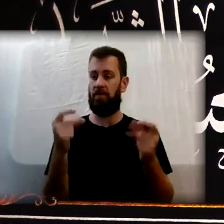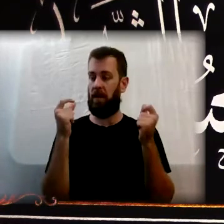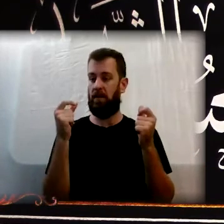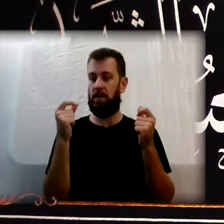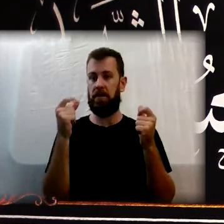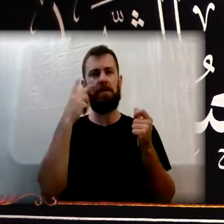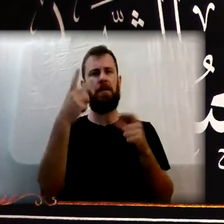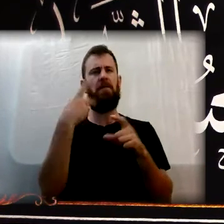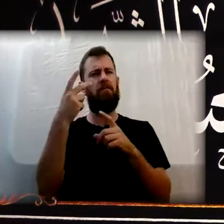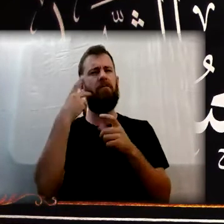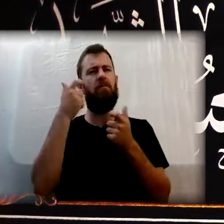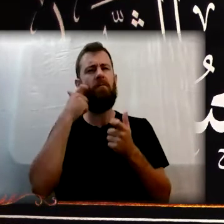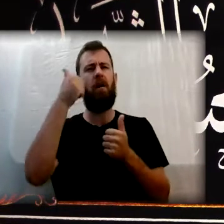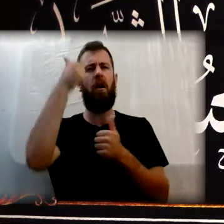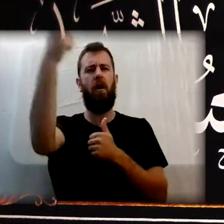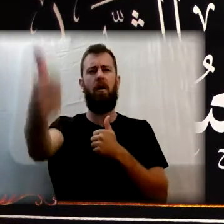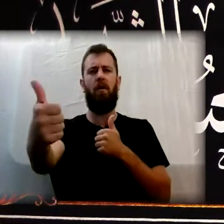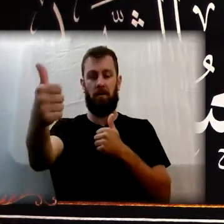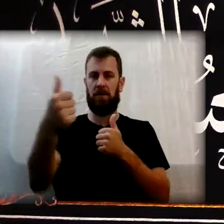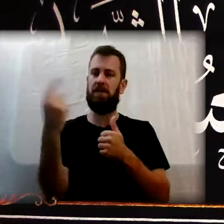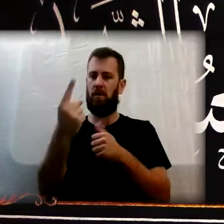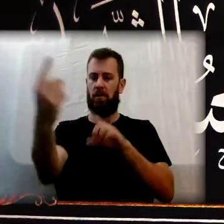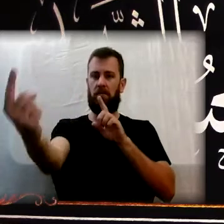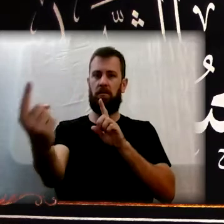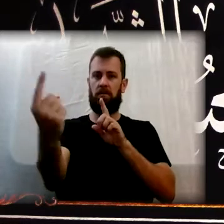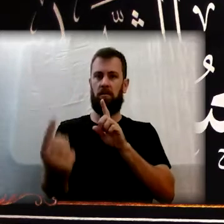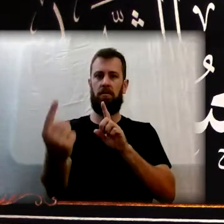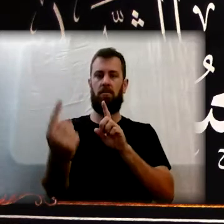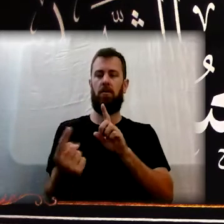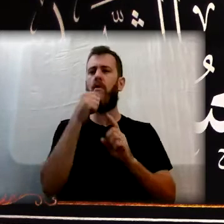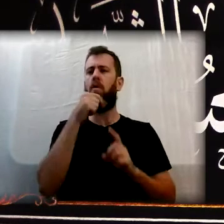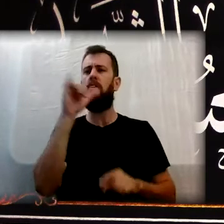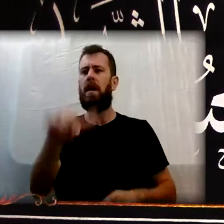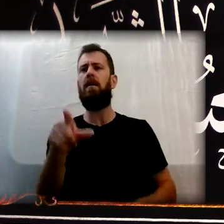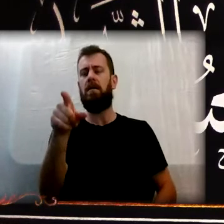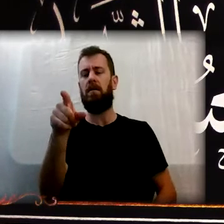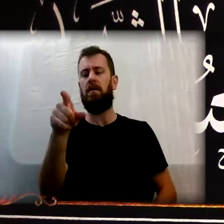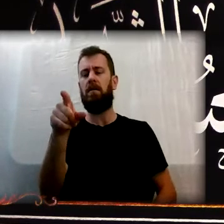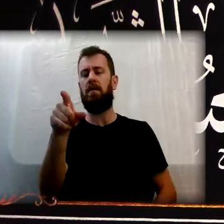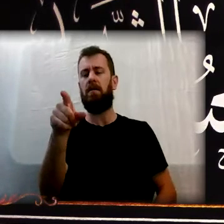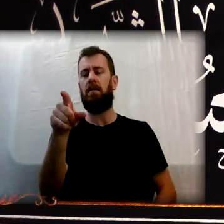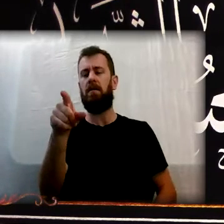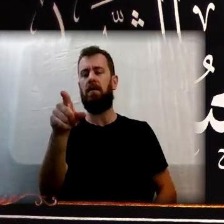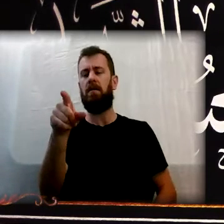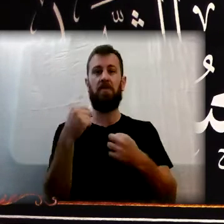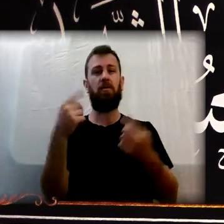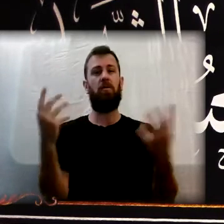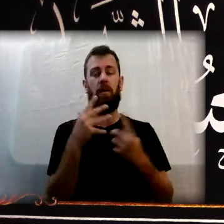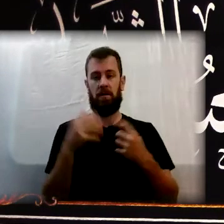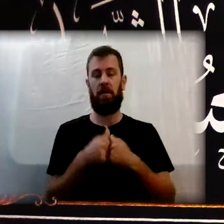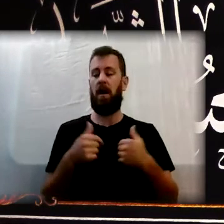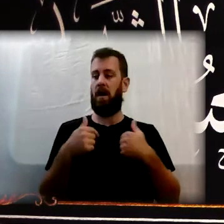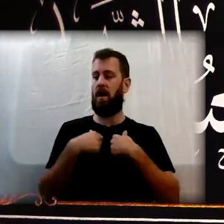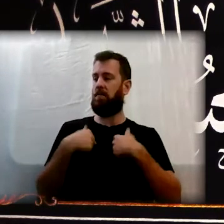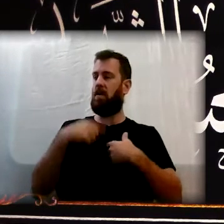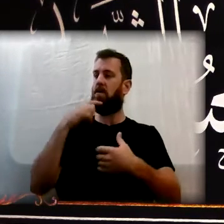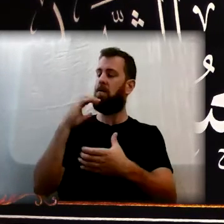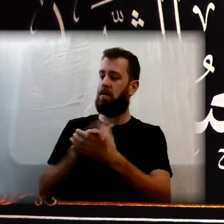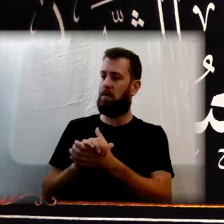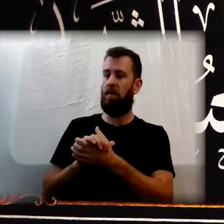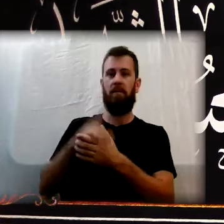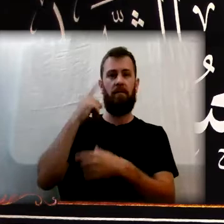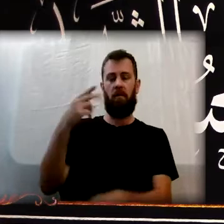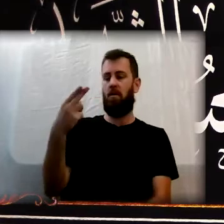suddenly she sees from a distance someone is approaching. Zainab asks, who is it? The answer comes, I am the wife